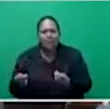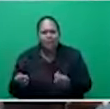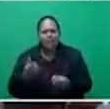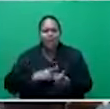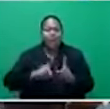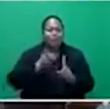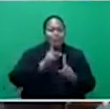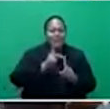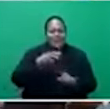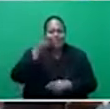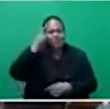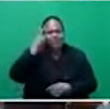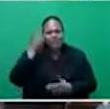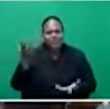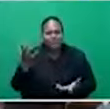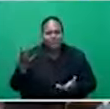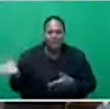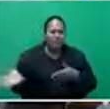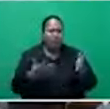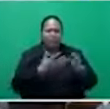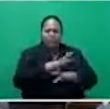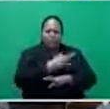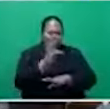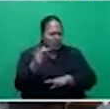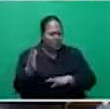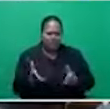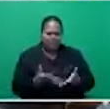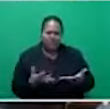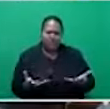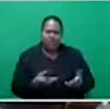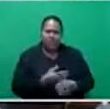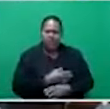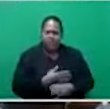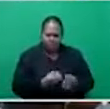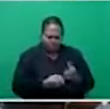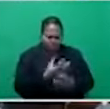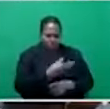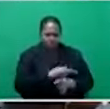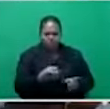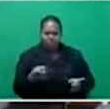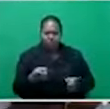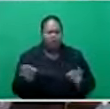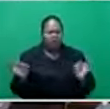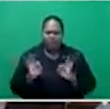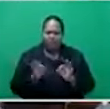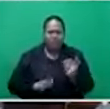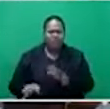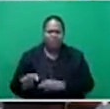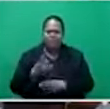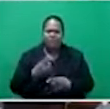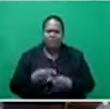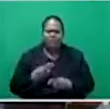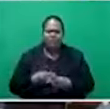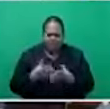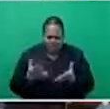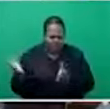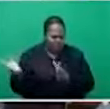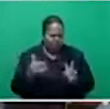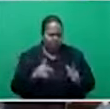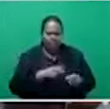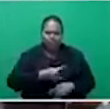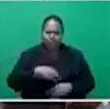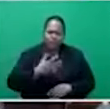reason, go into bush, no alternative farming for them. They've all ended up here. Suvarnasori corridor. They all